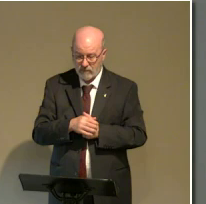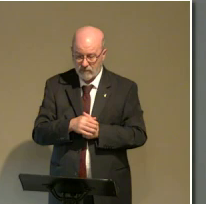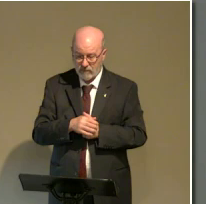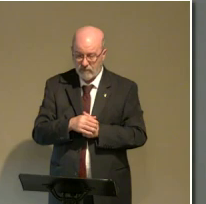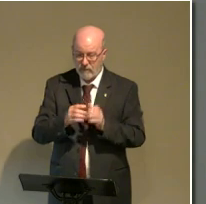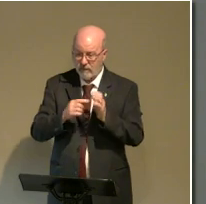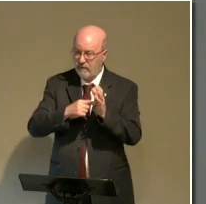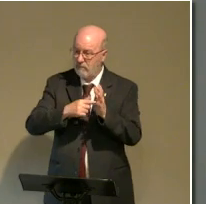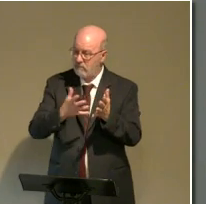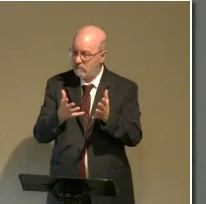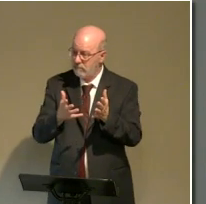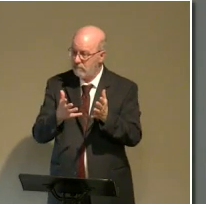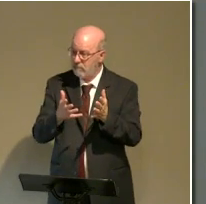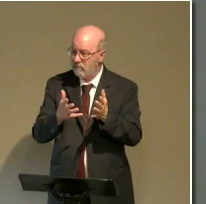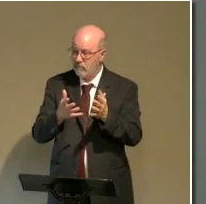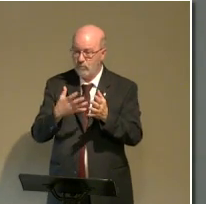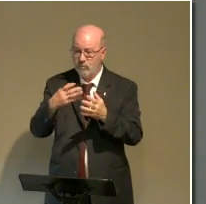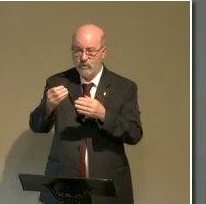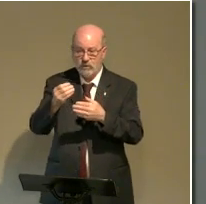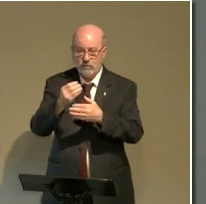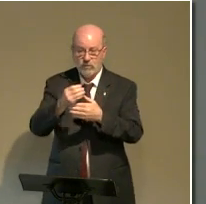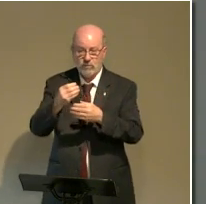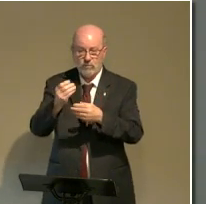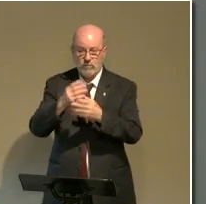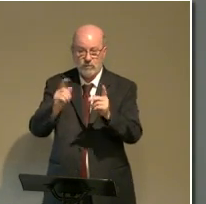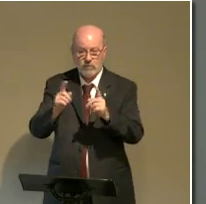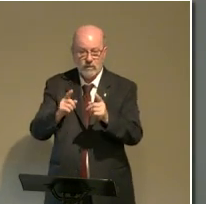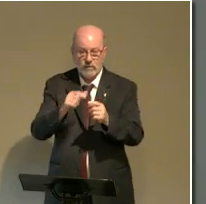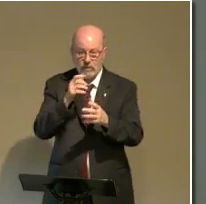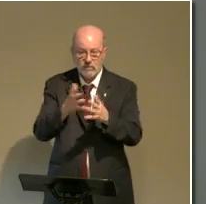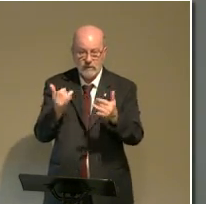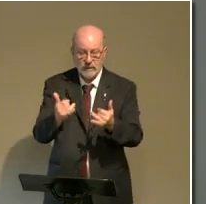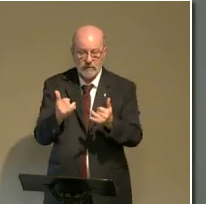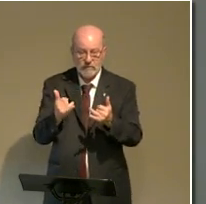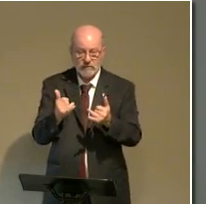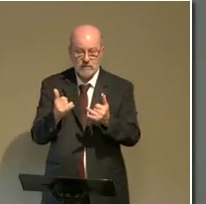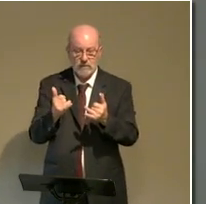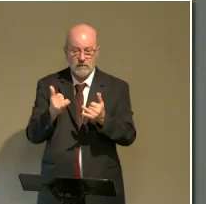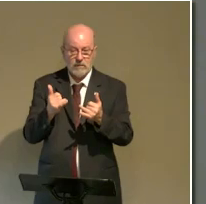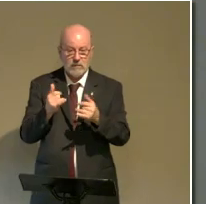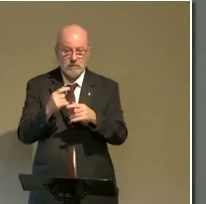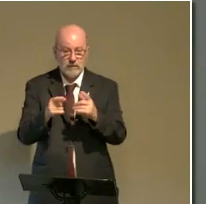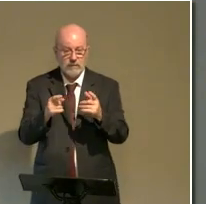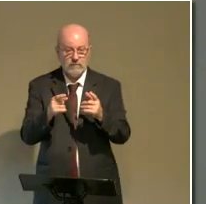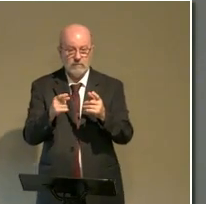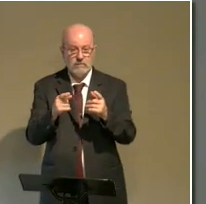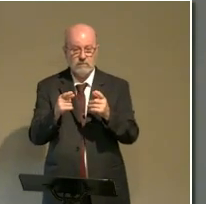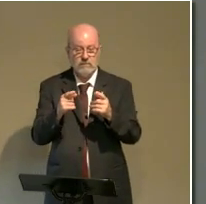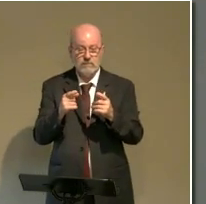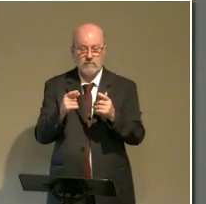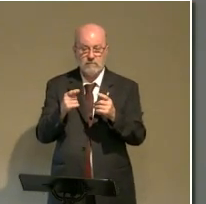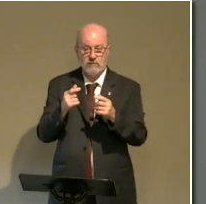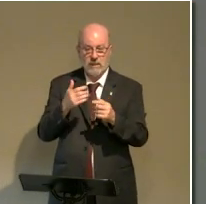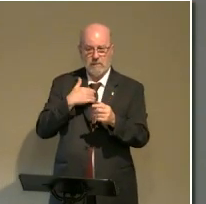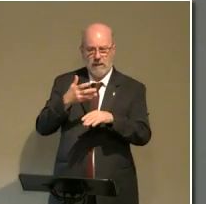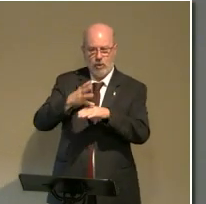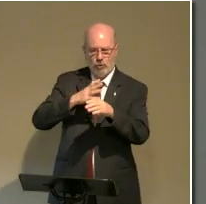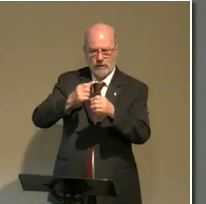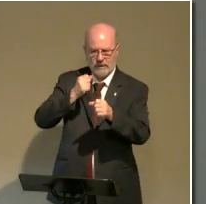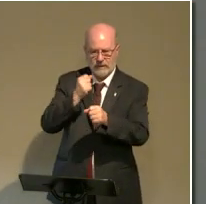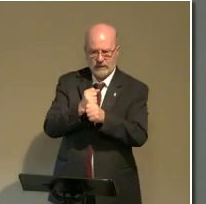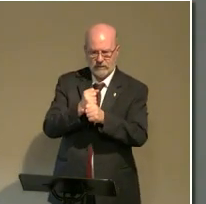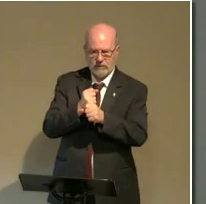an example is I would go somewhere. Not so much now, but in my earlier